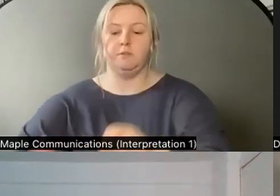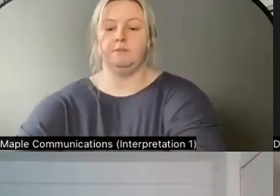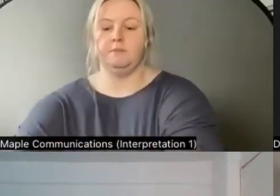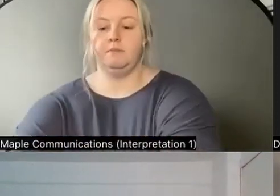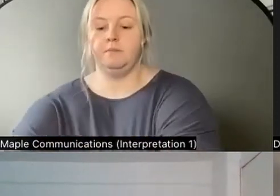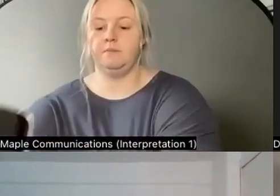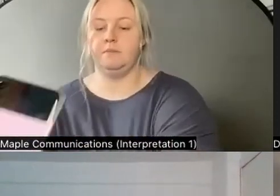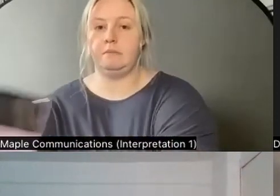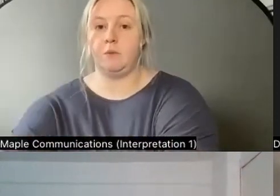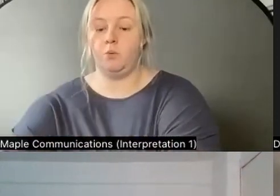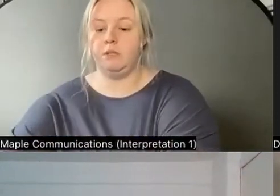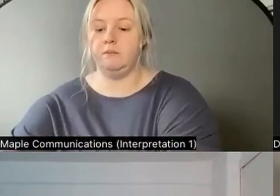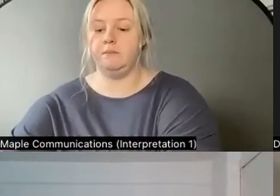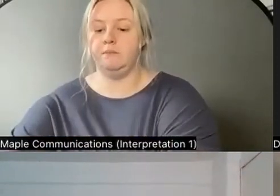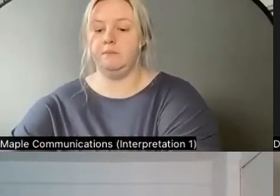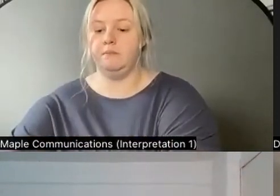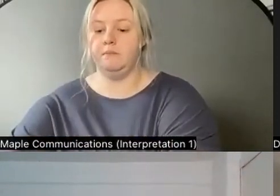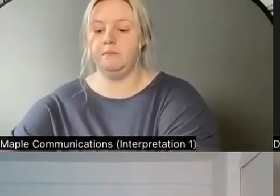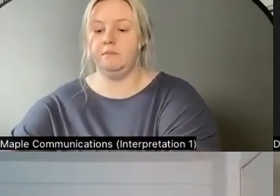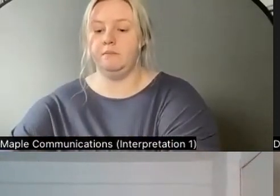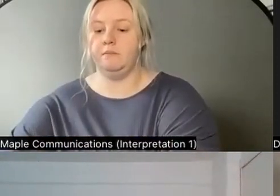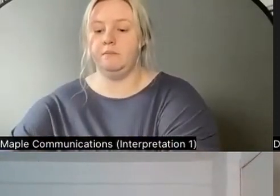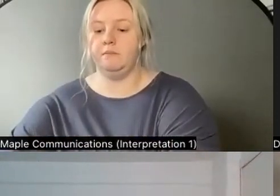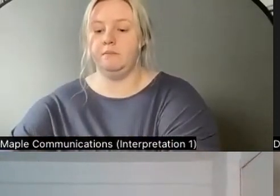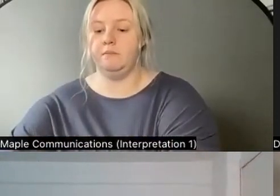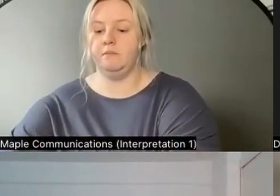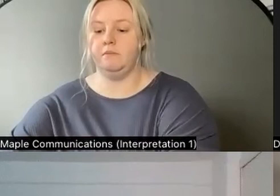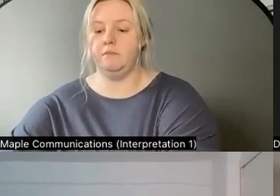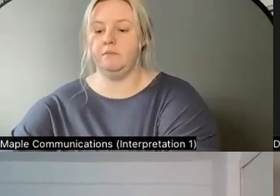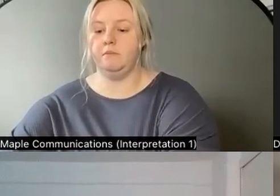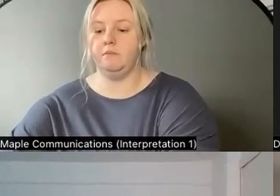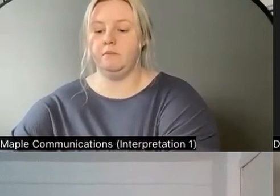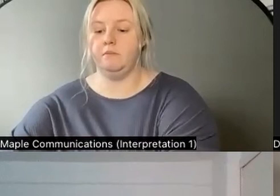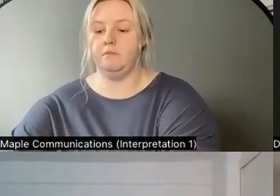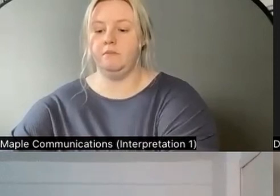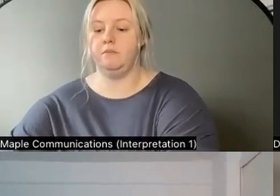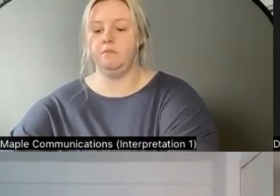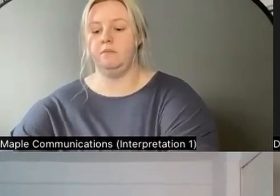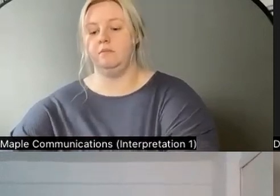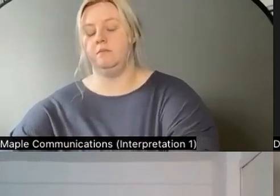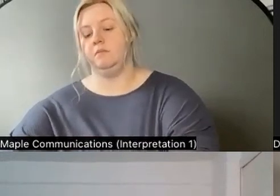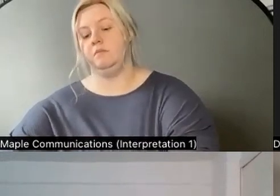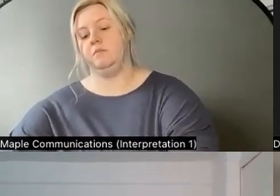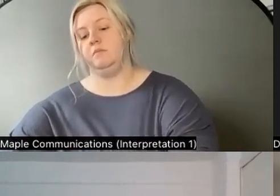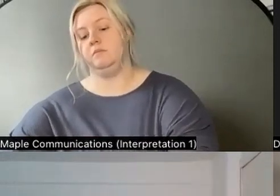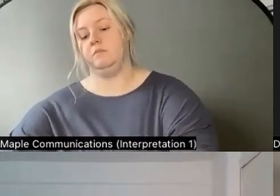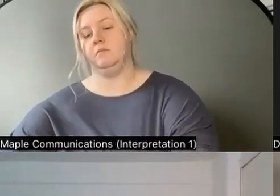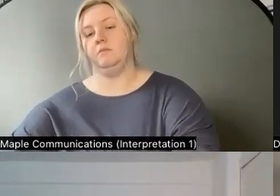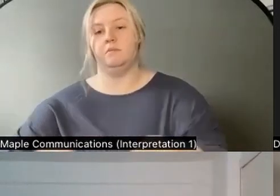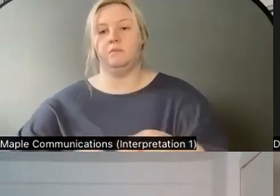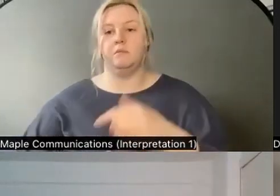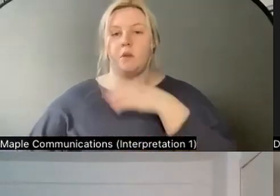an opportunity to think for once. You're not on the spot immediately. I'd like to